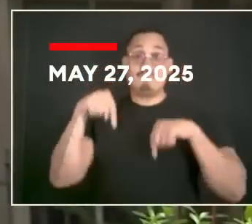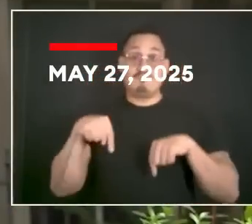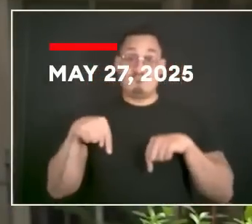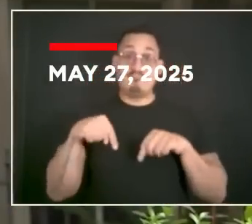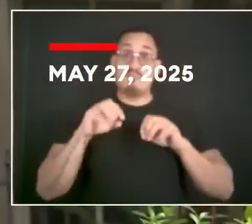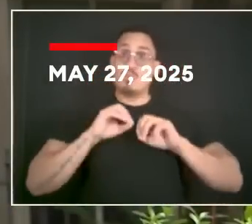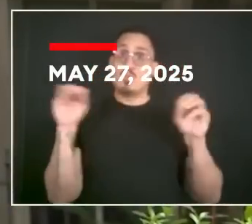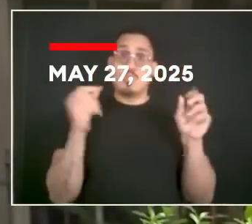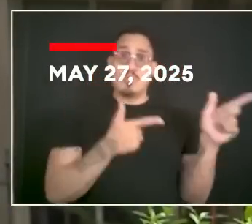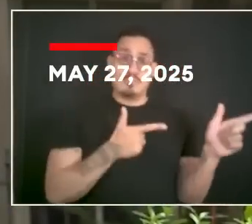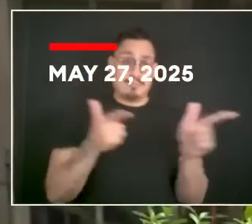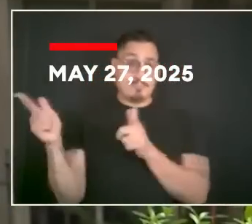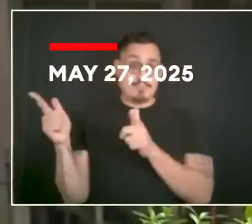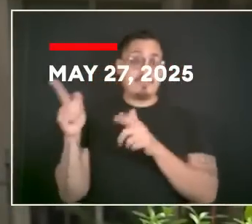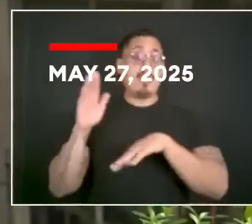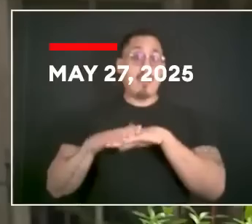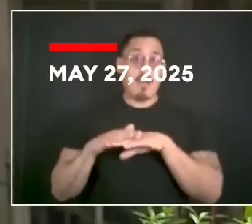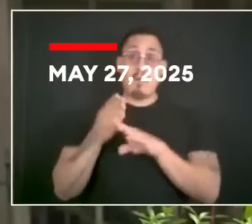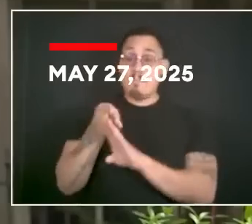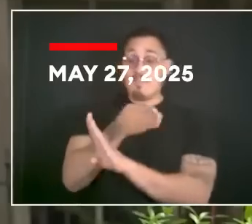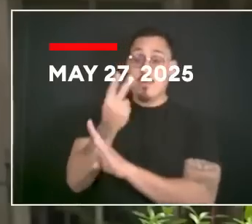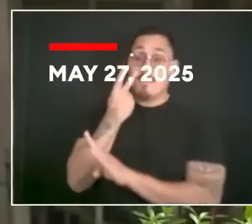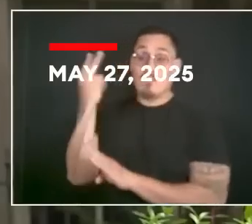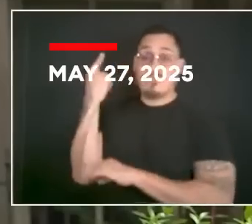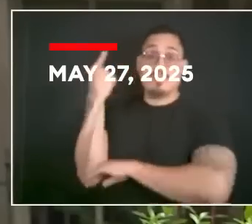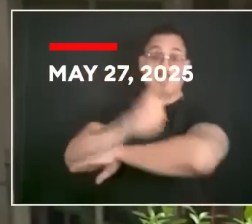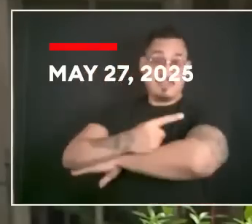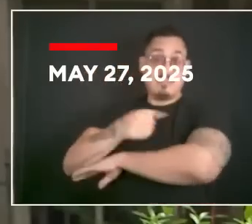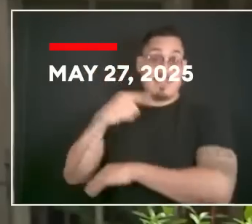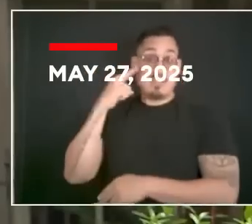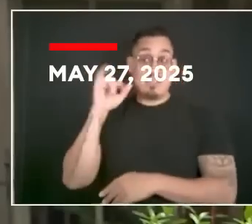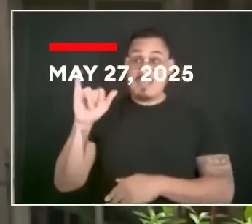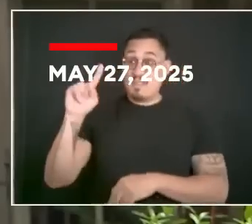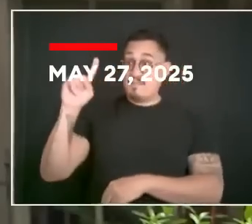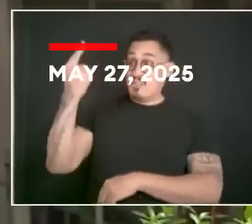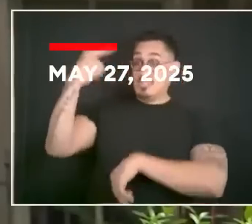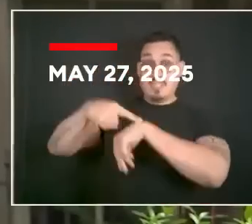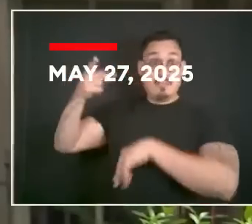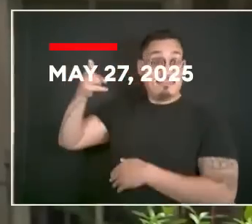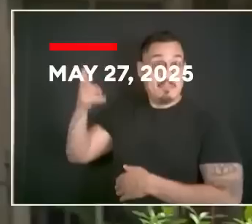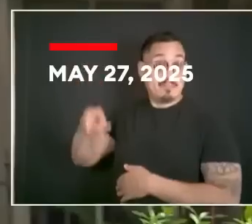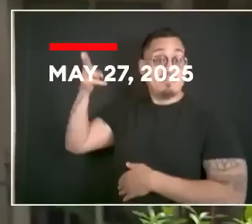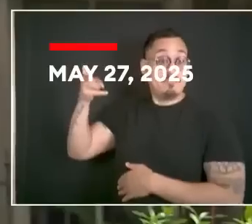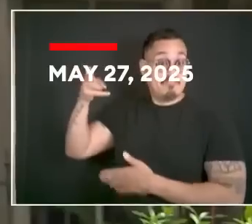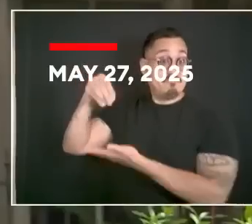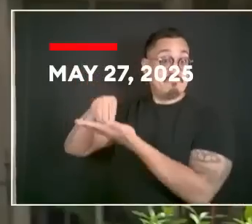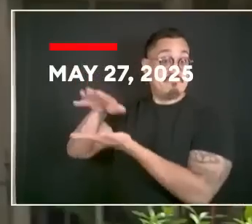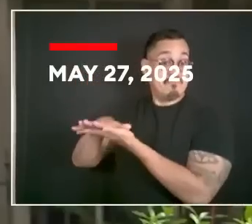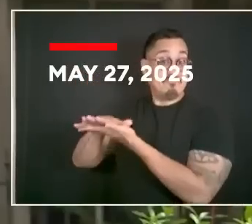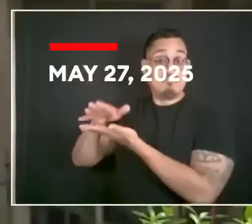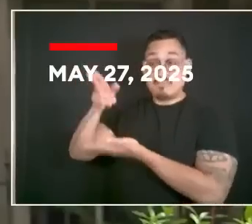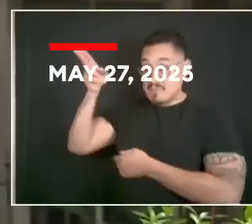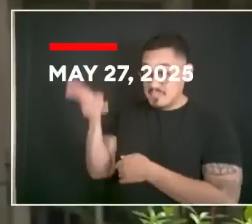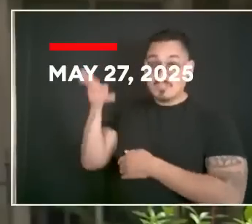Sunday before Memorial Day. That is, I think, the first time in recorded history. First time in recorded history. Just goes to show you the